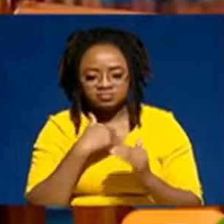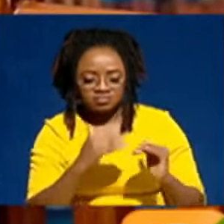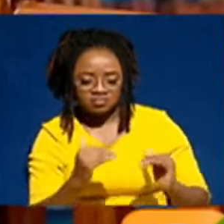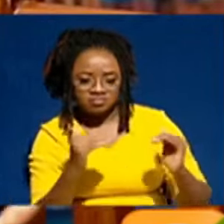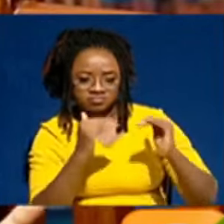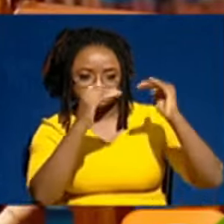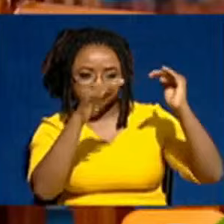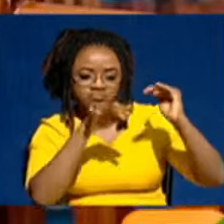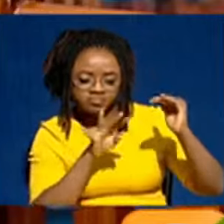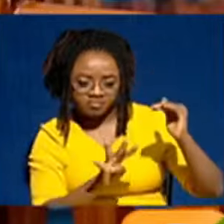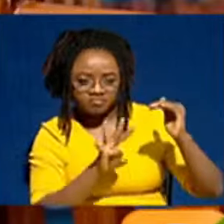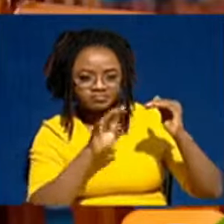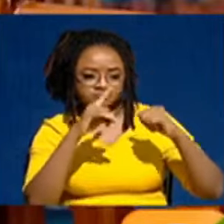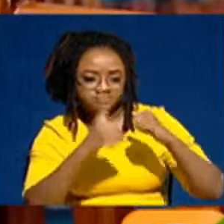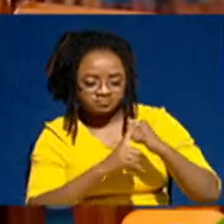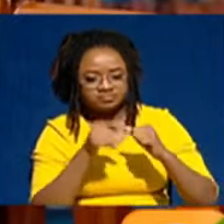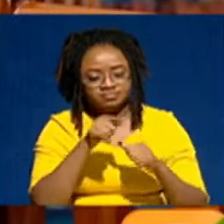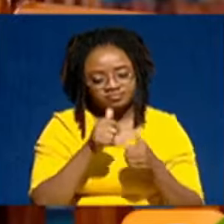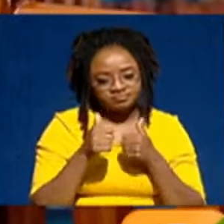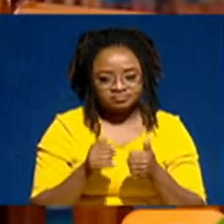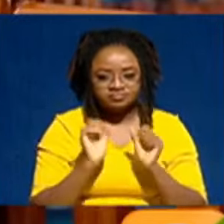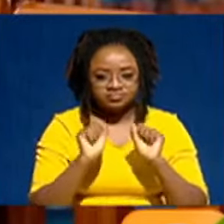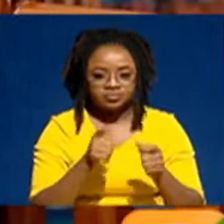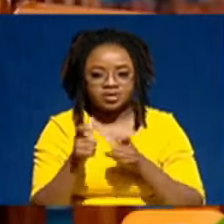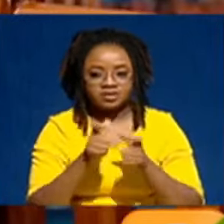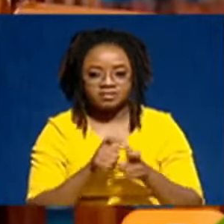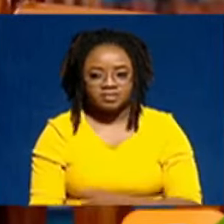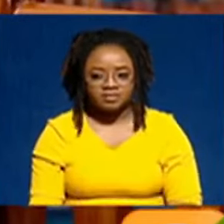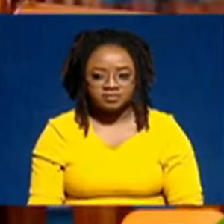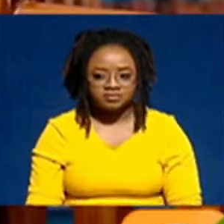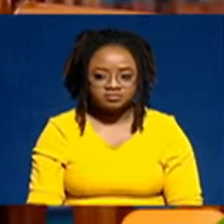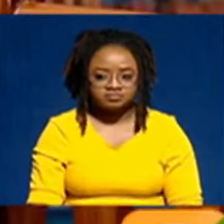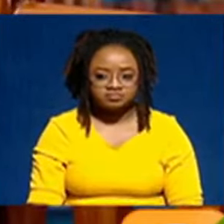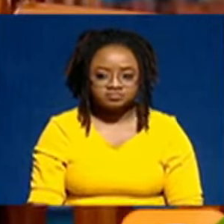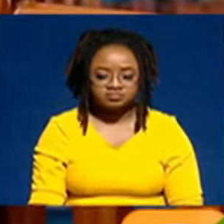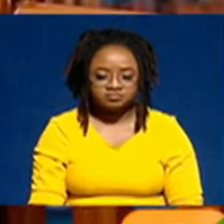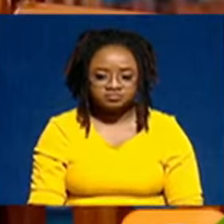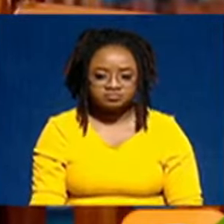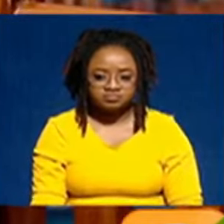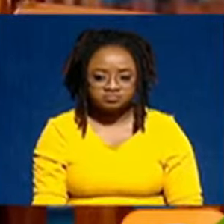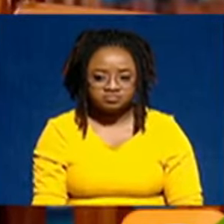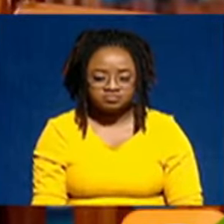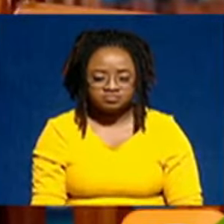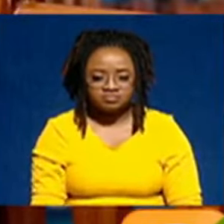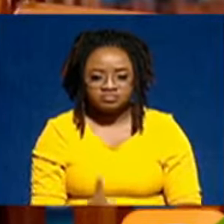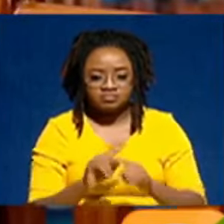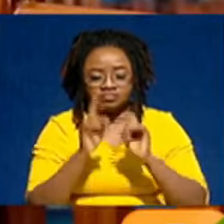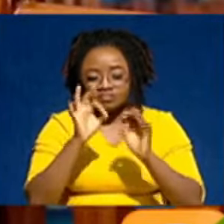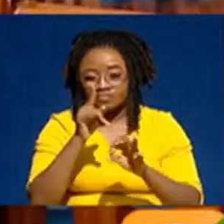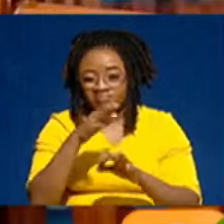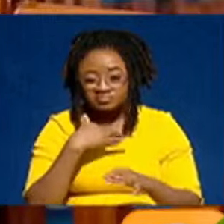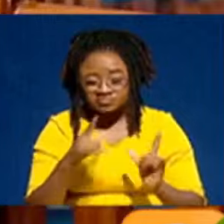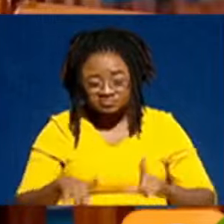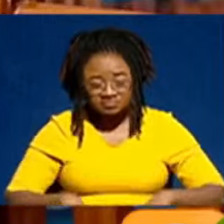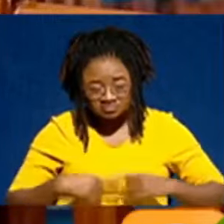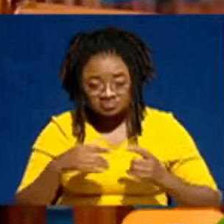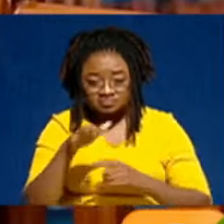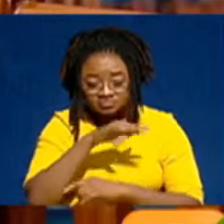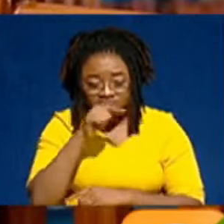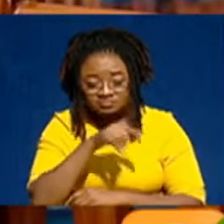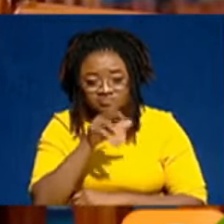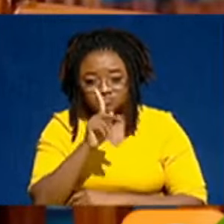It's much more comfortable. That's what most people will be used to. If you're going to live in Kilimani, first they're paying rent, exorbitant rents at the end of